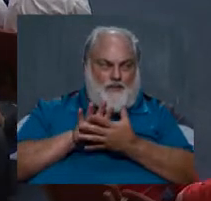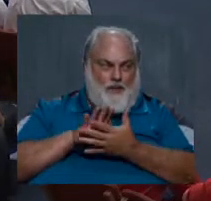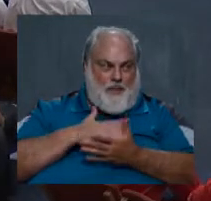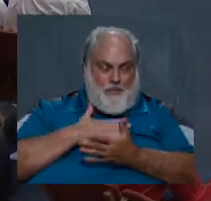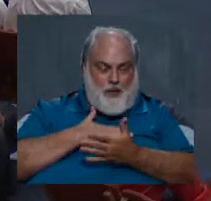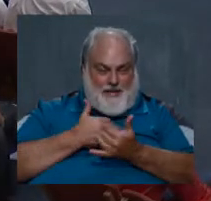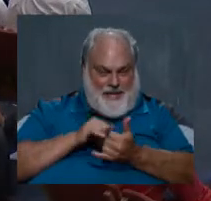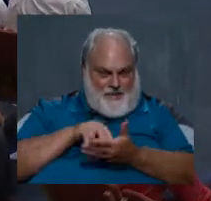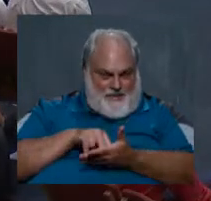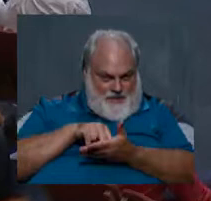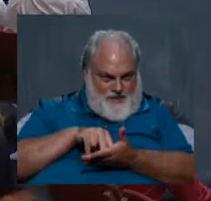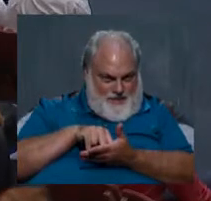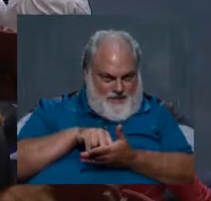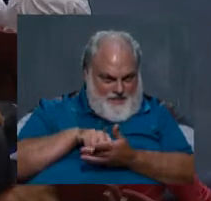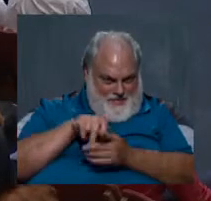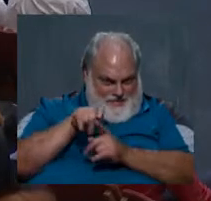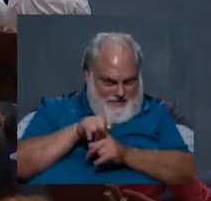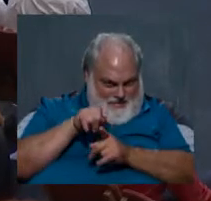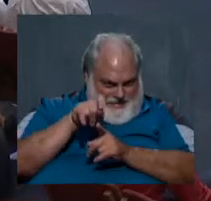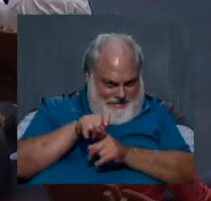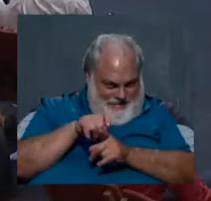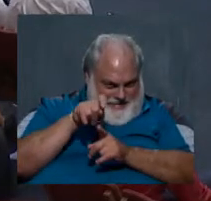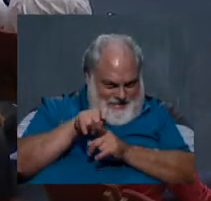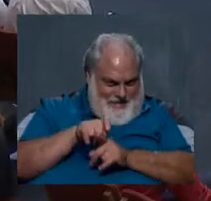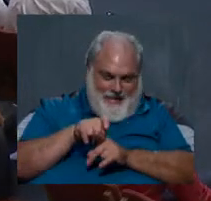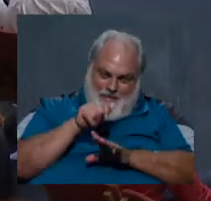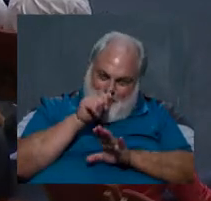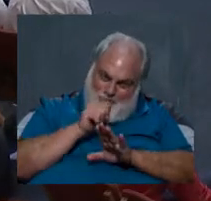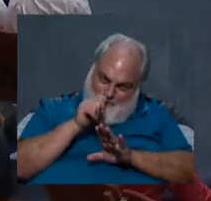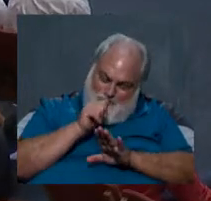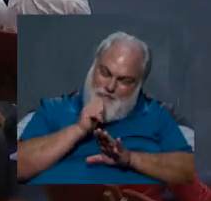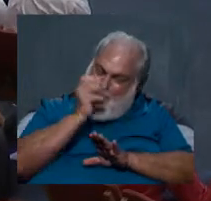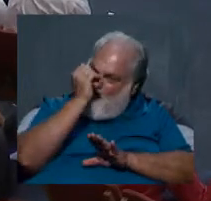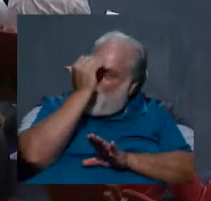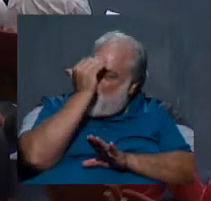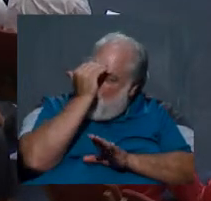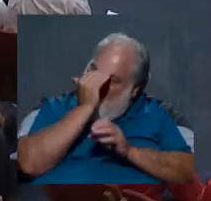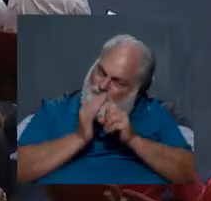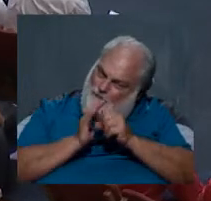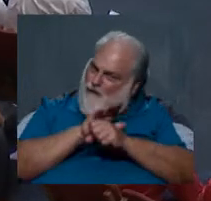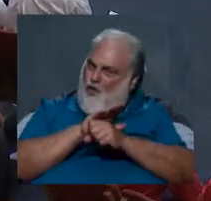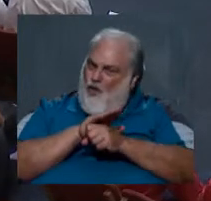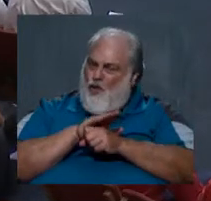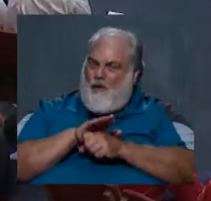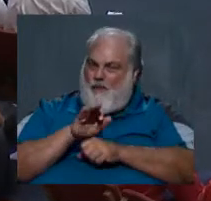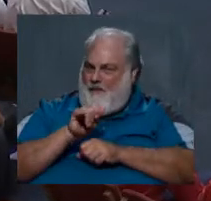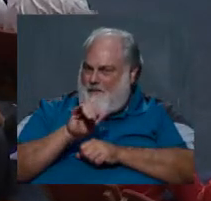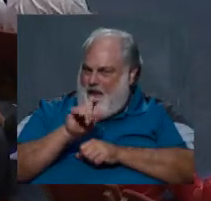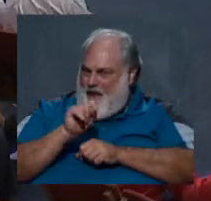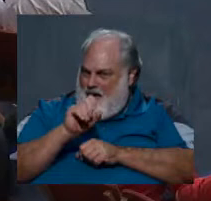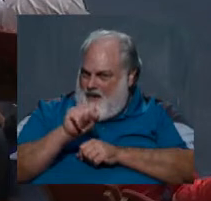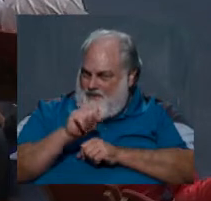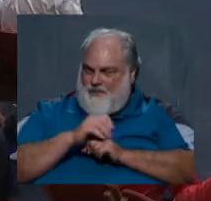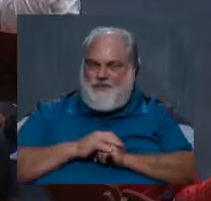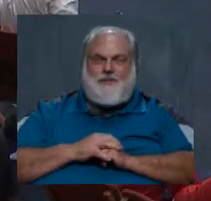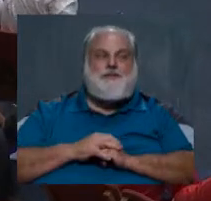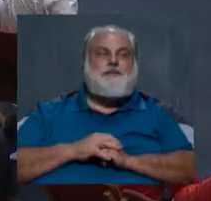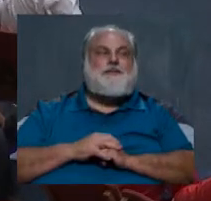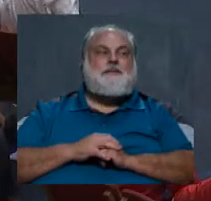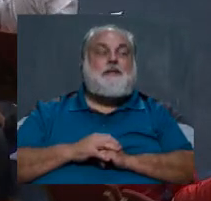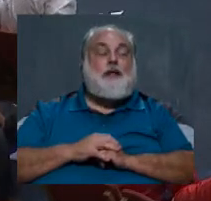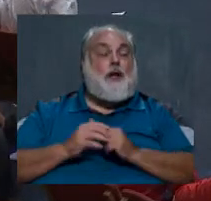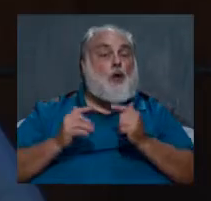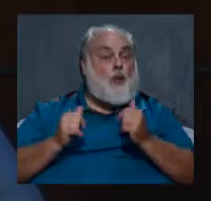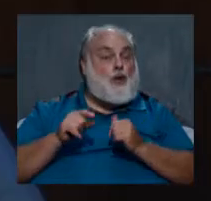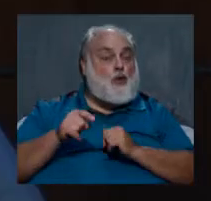so I'm going to beat this horse to death. I appreciate you guys' patience, but I want to know all the facts. I think you guys need or deserve that. So when